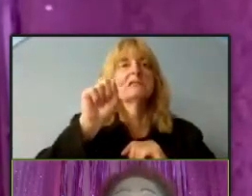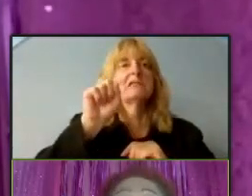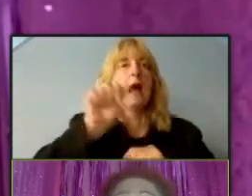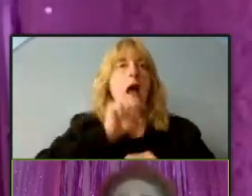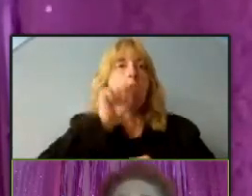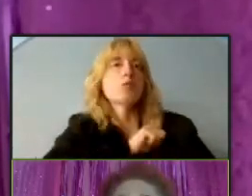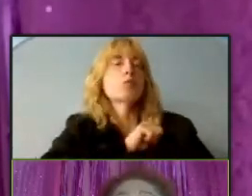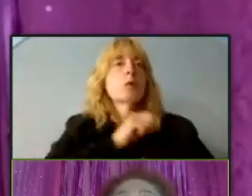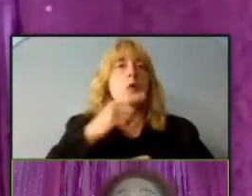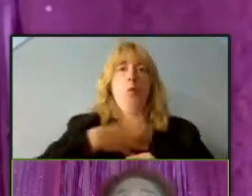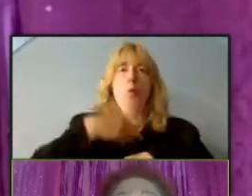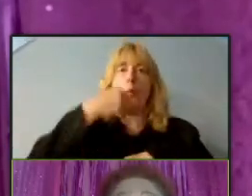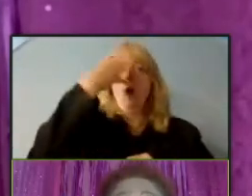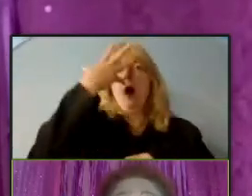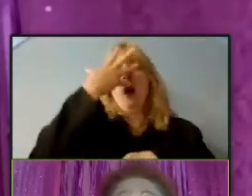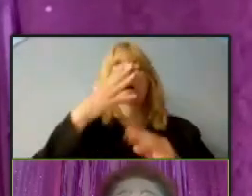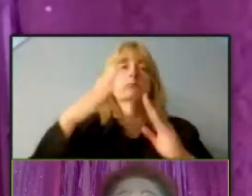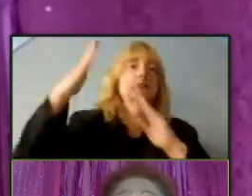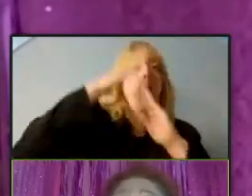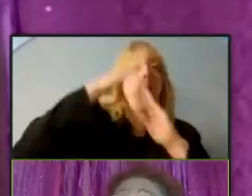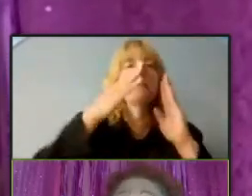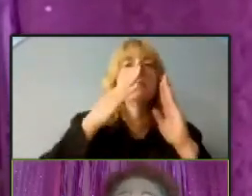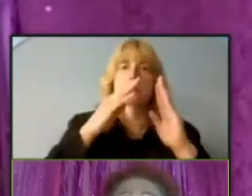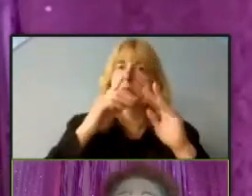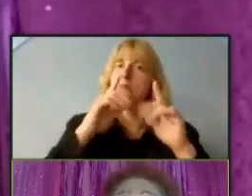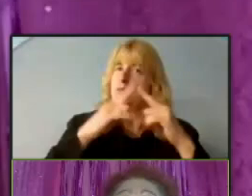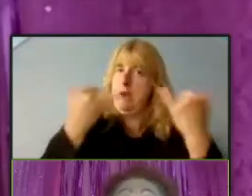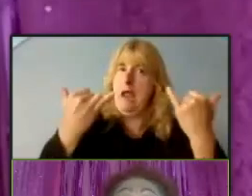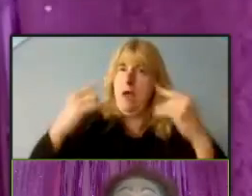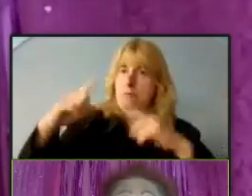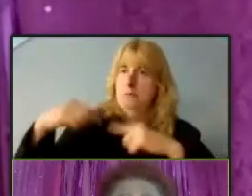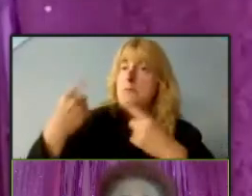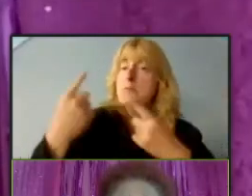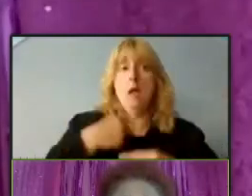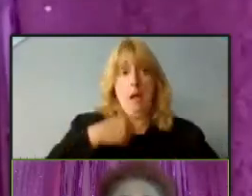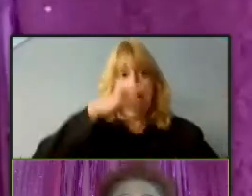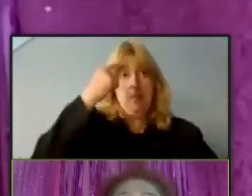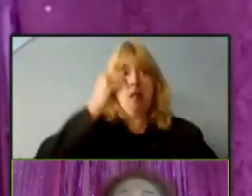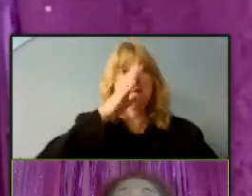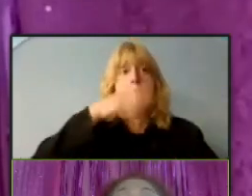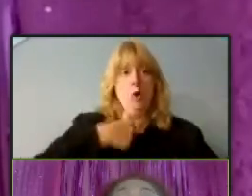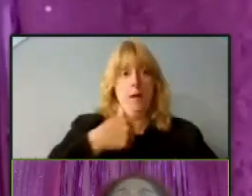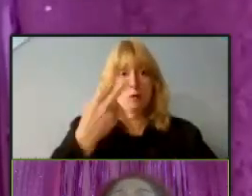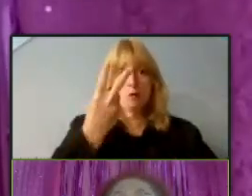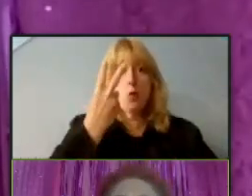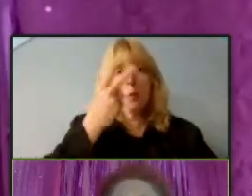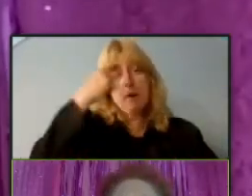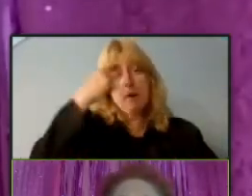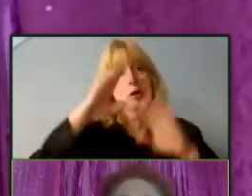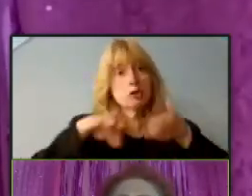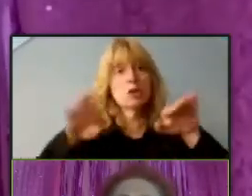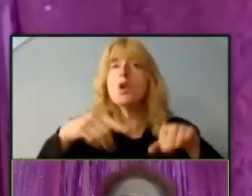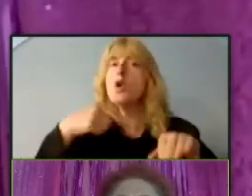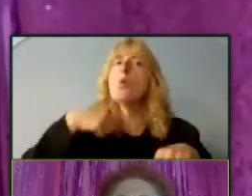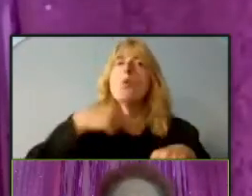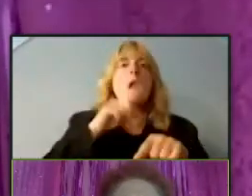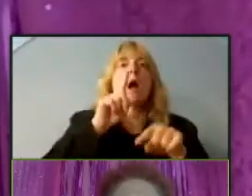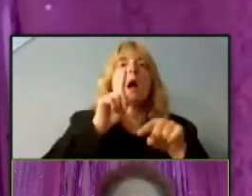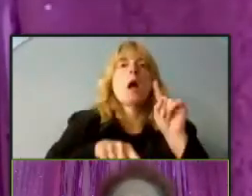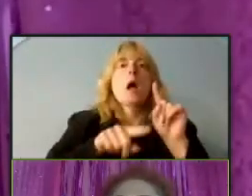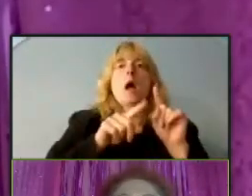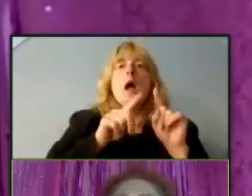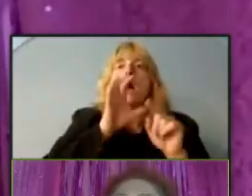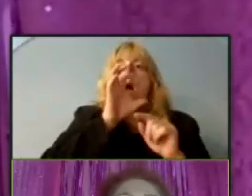to this day. So, as a Black mother raising Black children, I'm saying to you, we can no longer be comfortable being